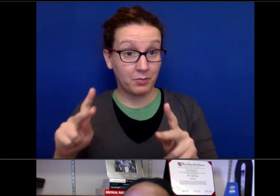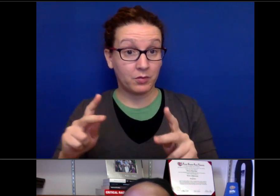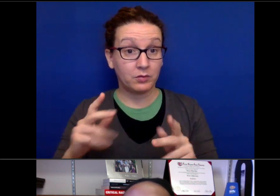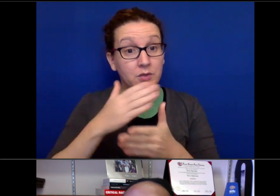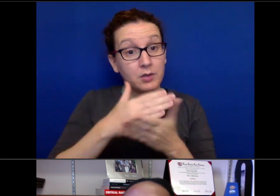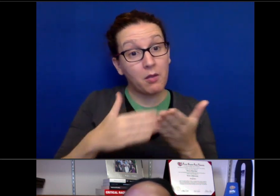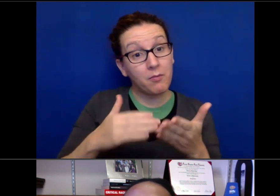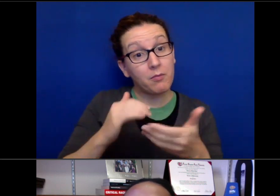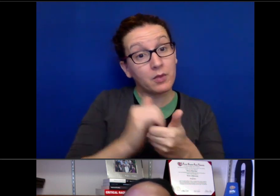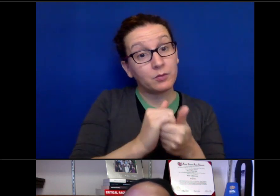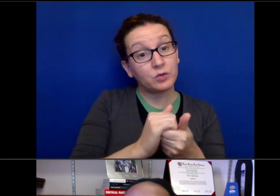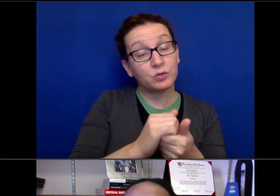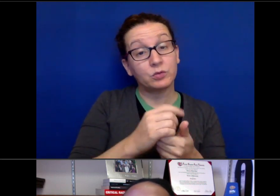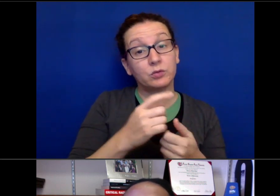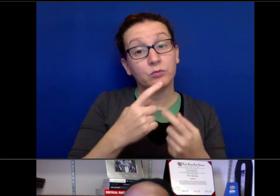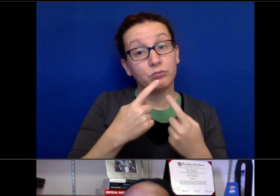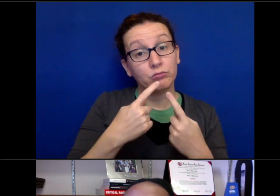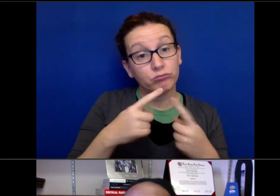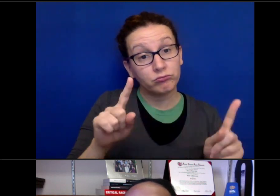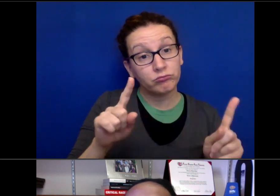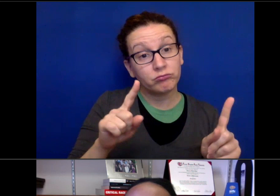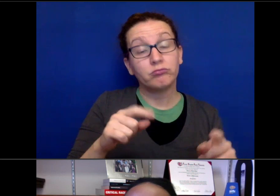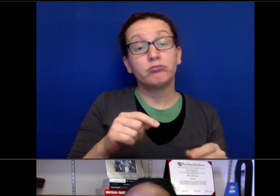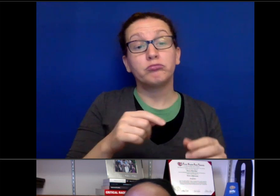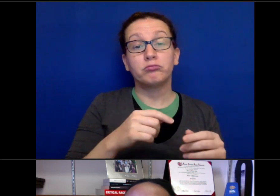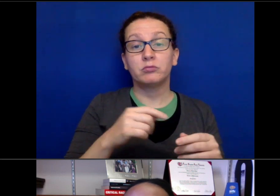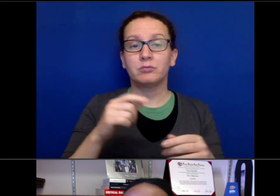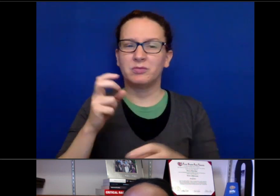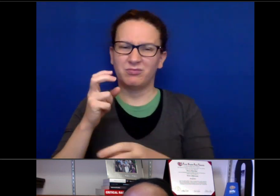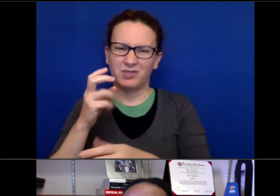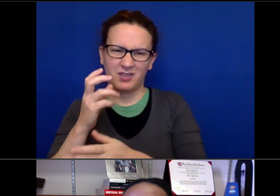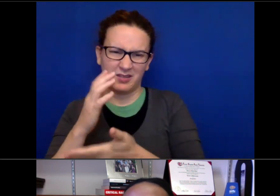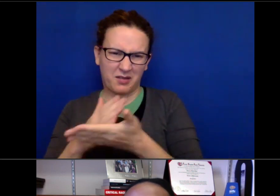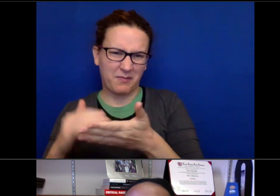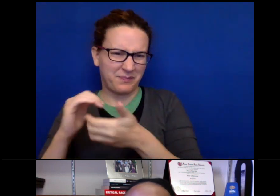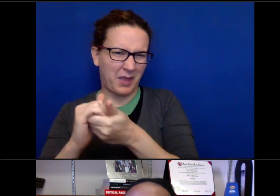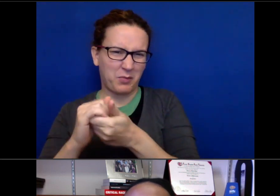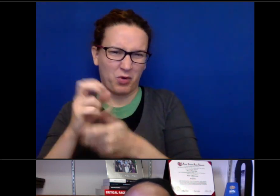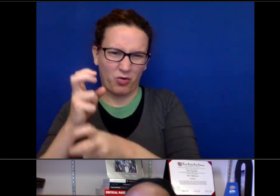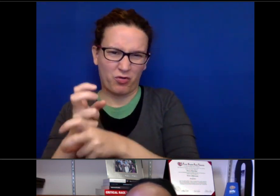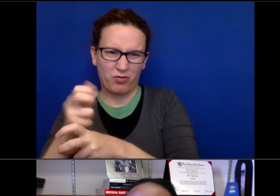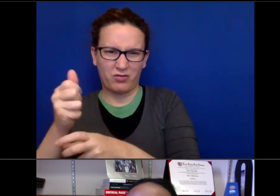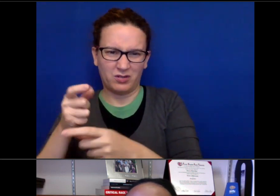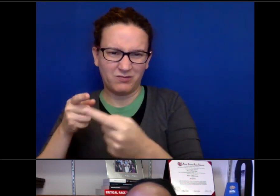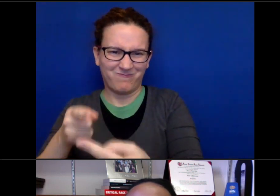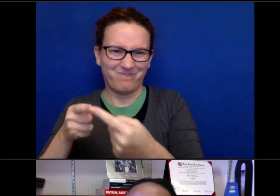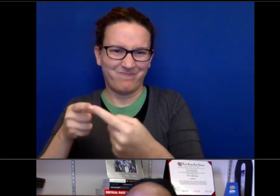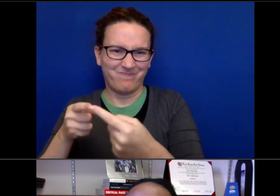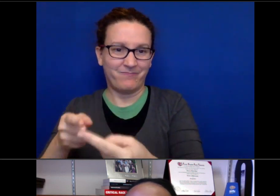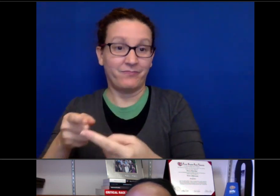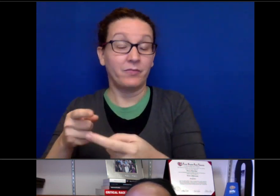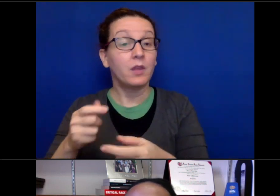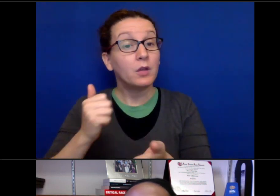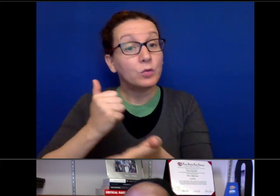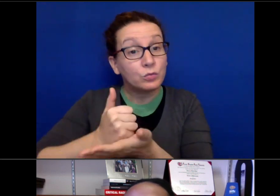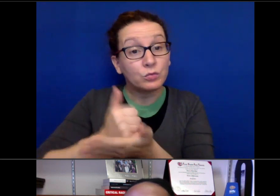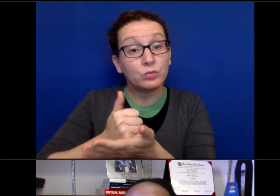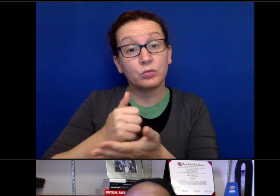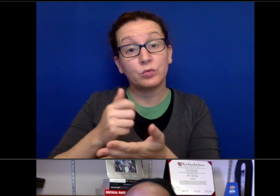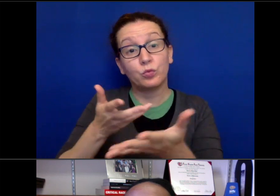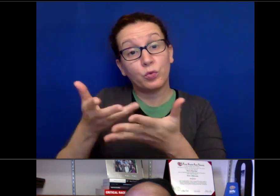collaborations were very smooth, some collaborations were harder. And I've certainly found that it's helpful to be working with someone